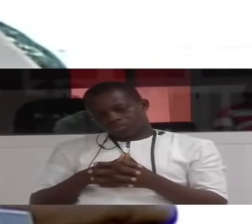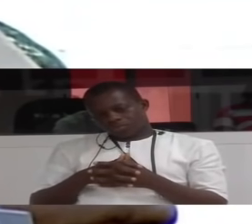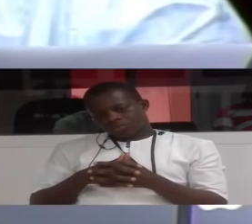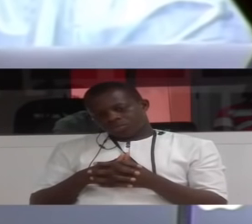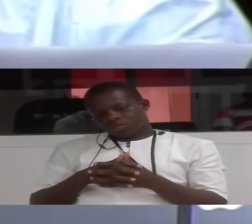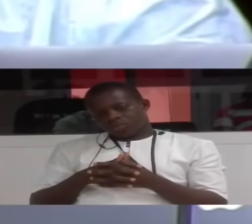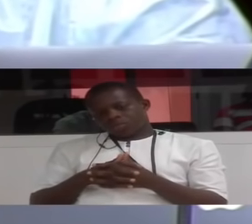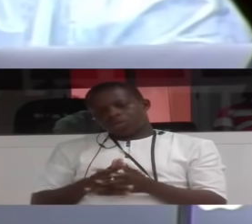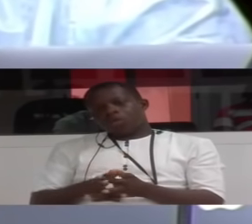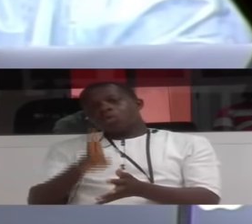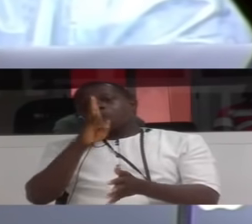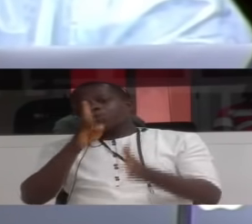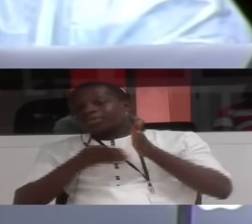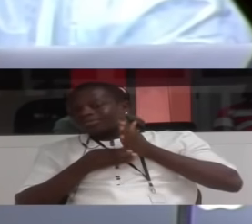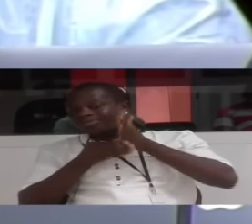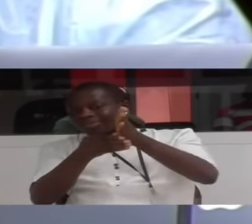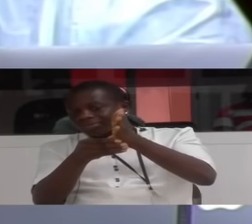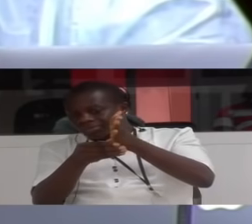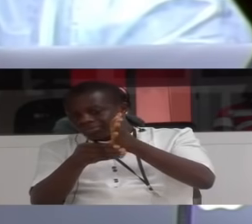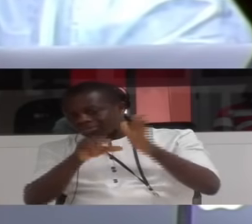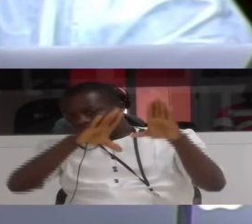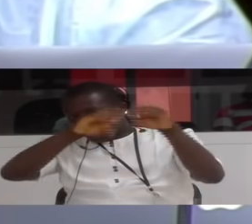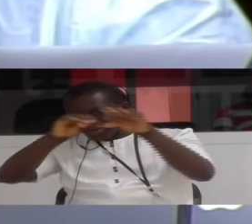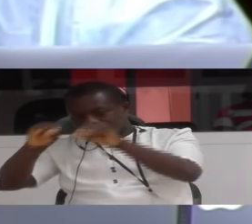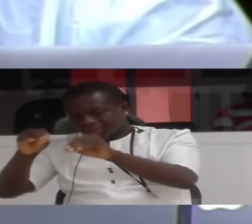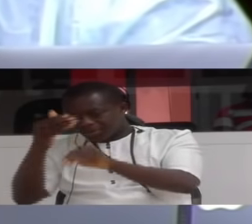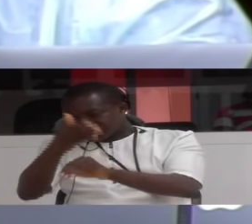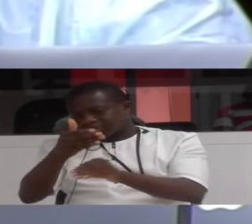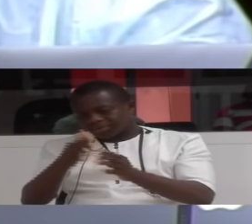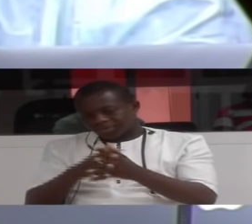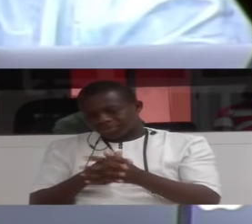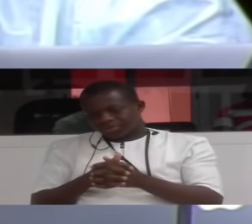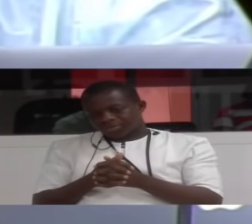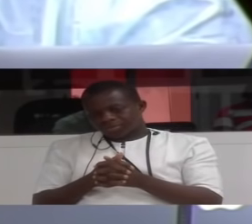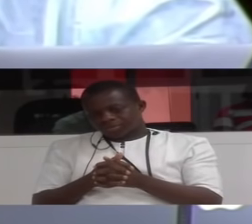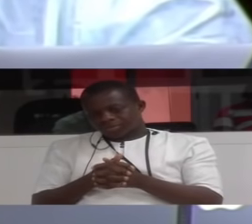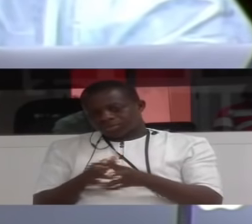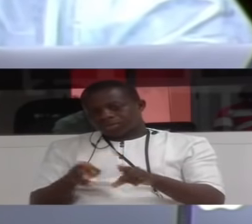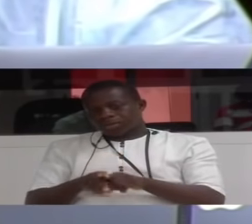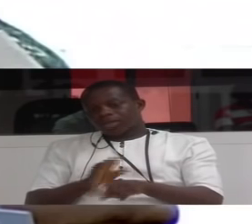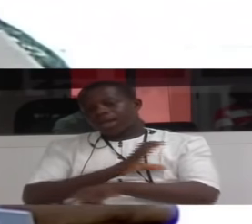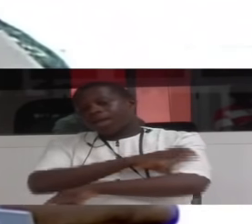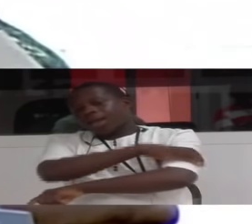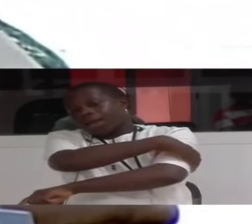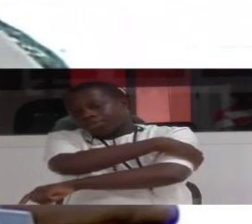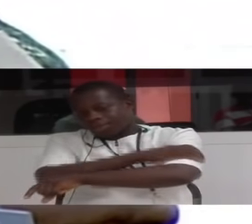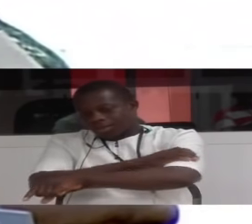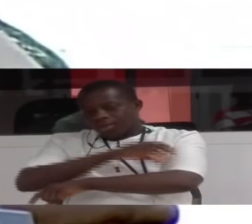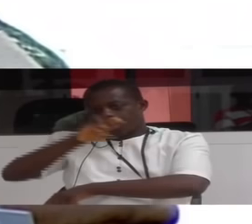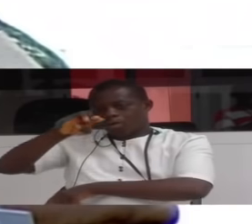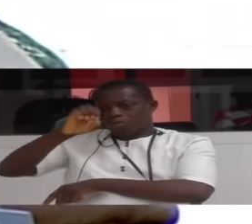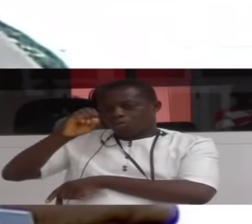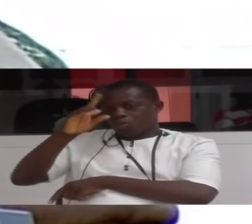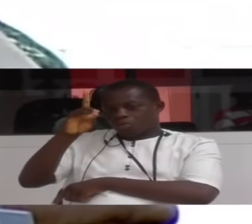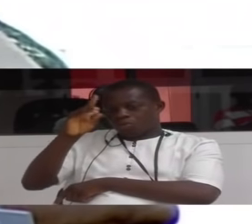Who commanded that operation? Maleketa nyaton koti birali bitawo operation ola. Captain Modu Jaju